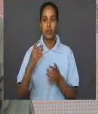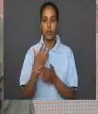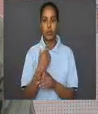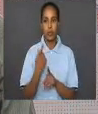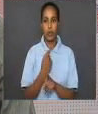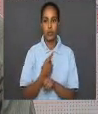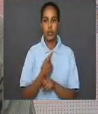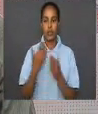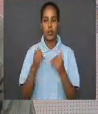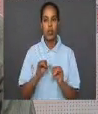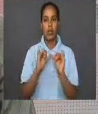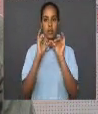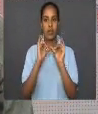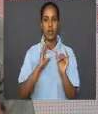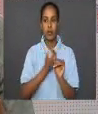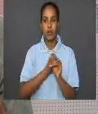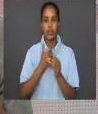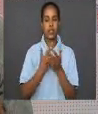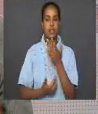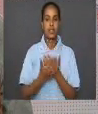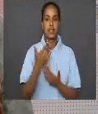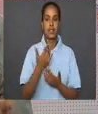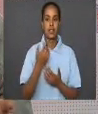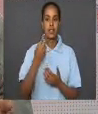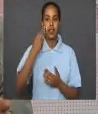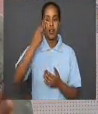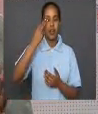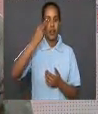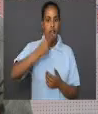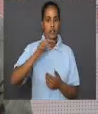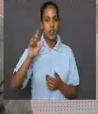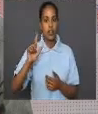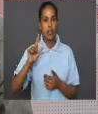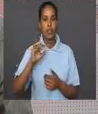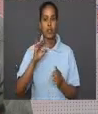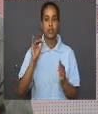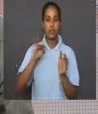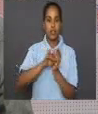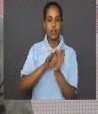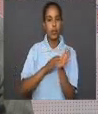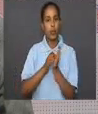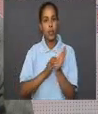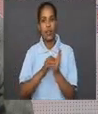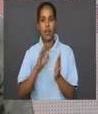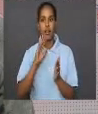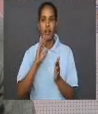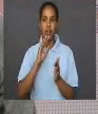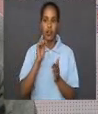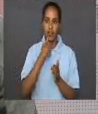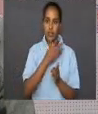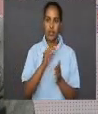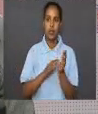Let us move on with our lesson by discussing the hydrolysis of salts of weak acids and